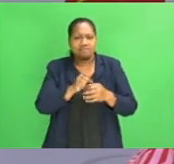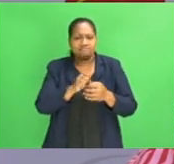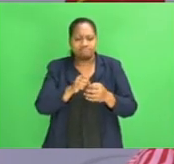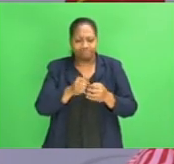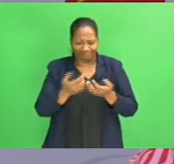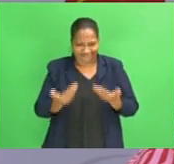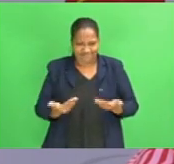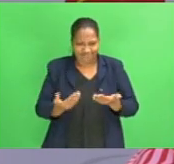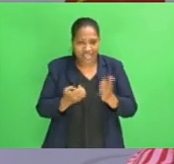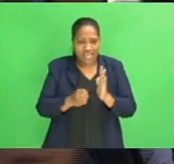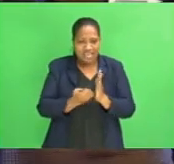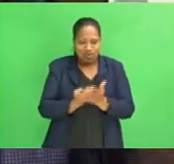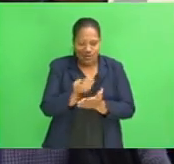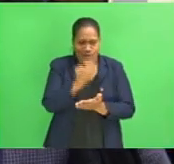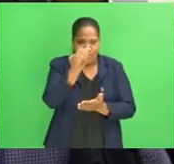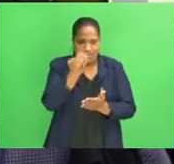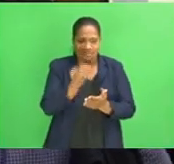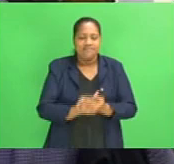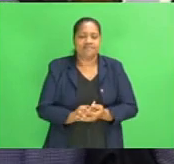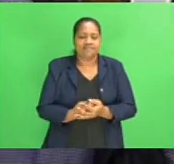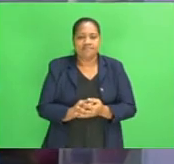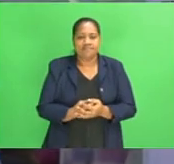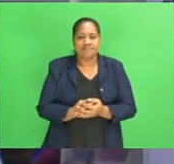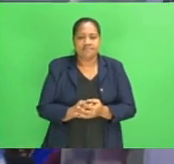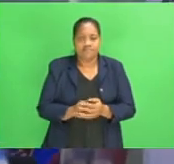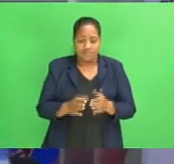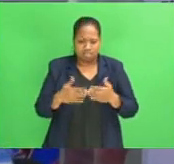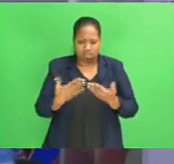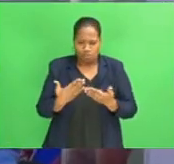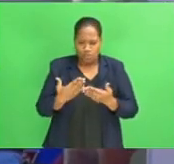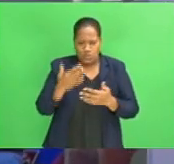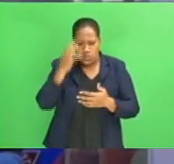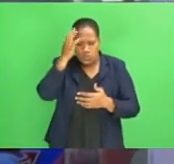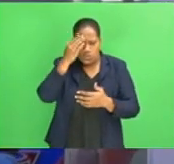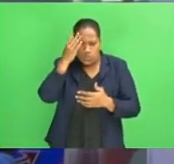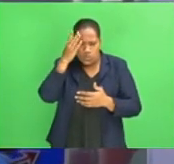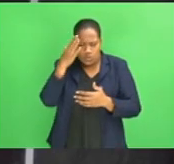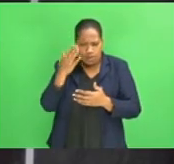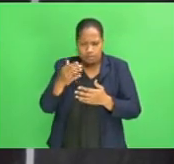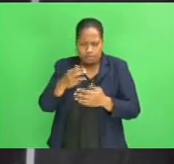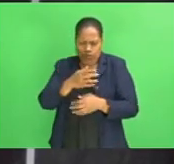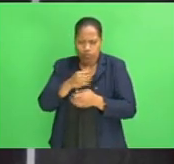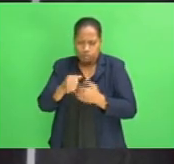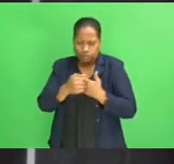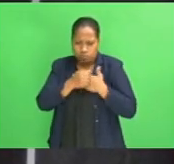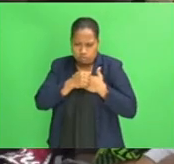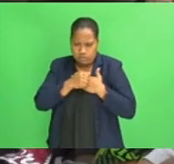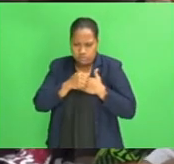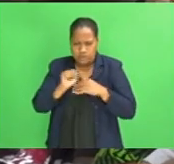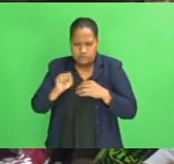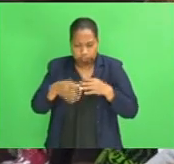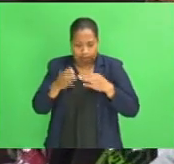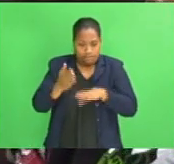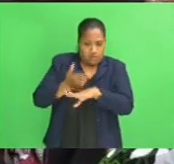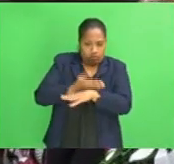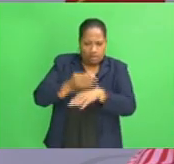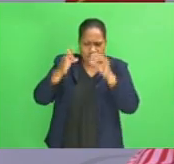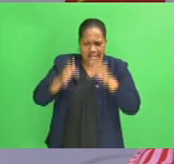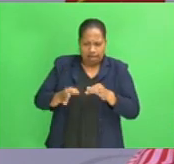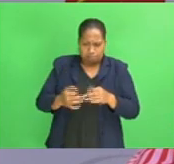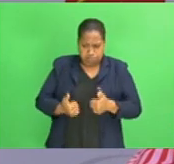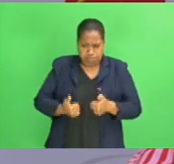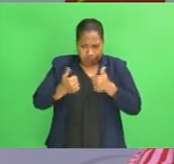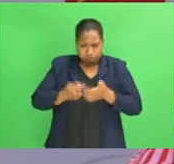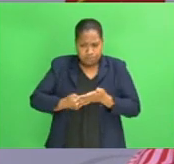environment. Koroi says they have considered the fund's security before deciding whether it was in a position to pay the 5% interest.